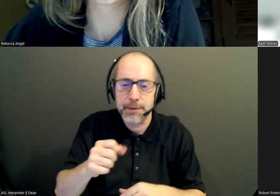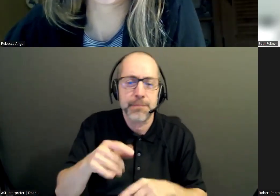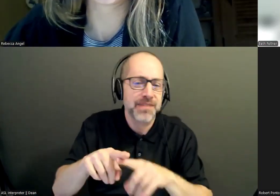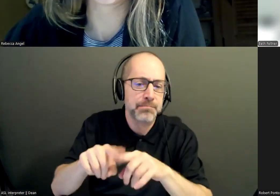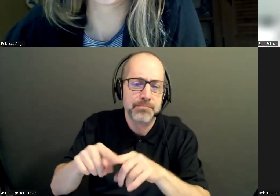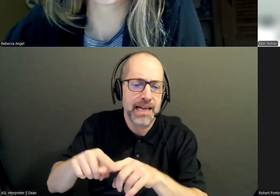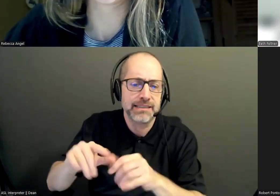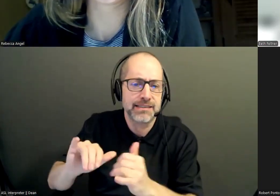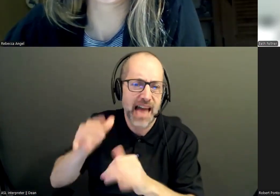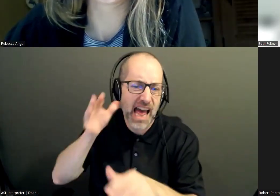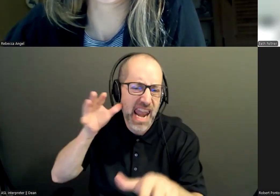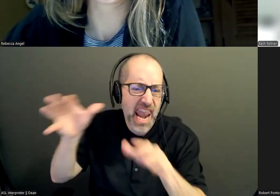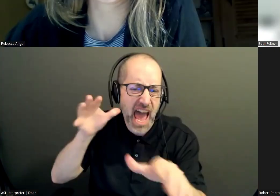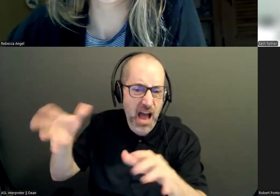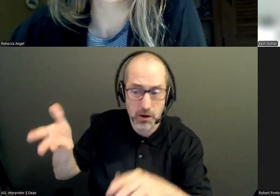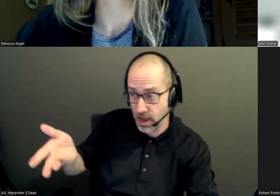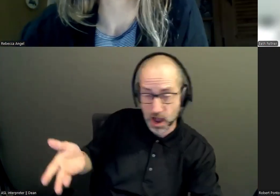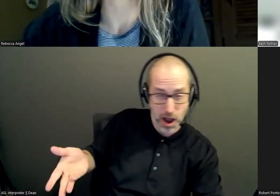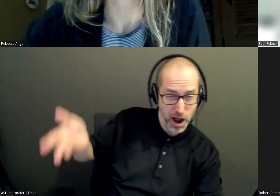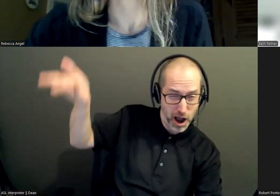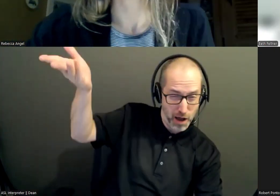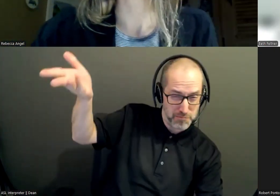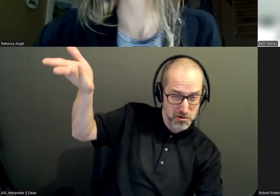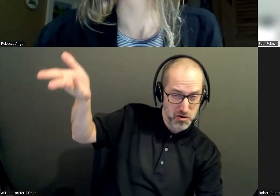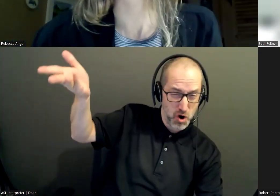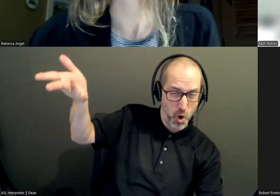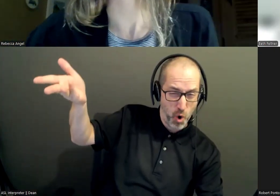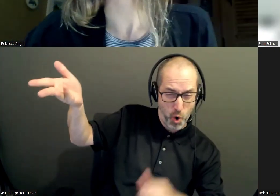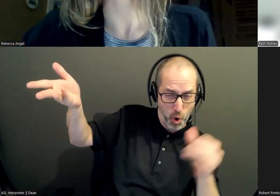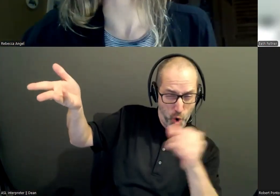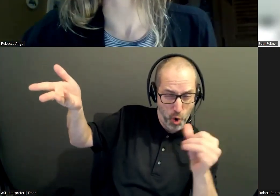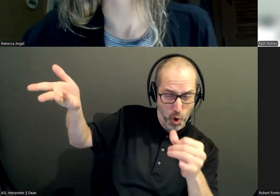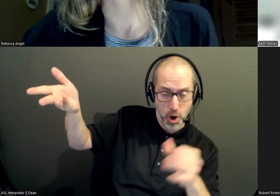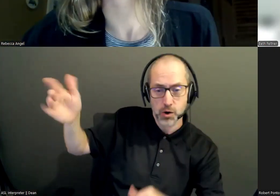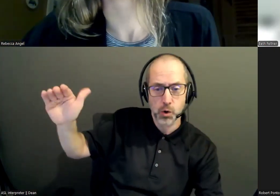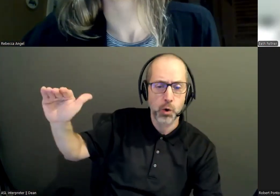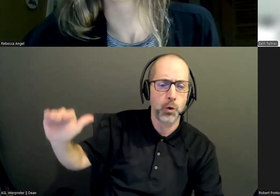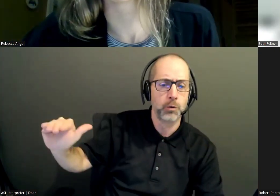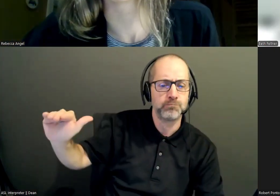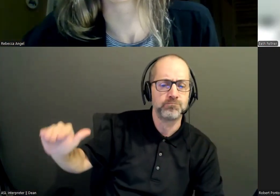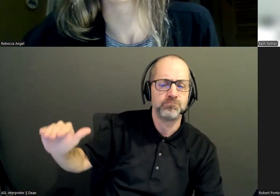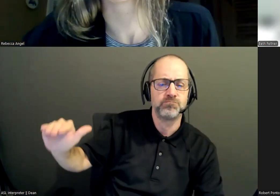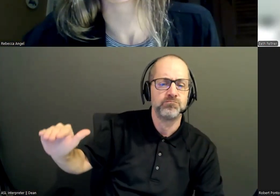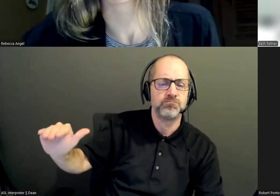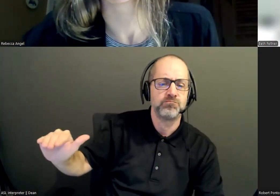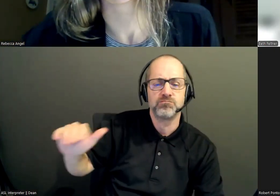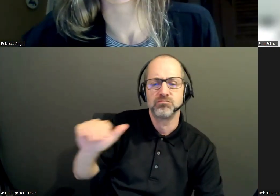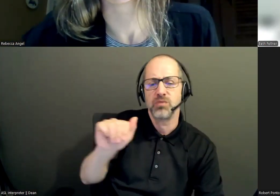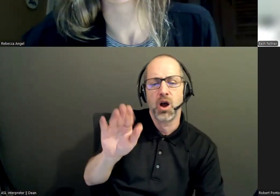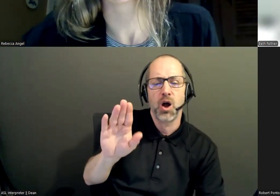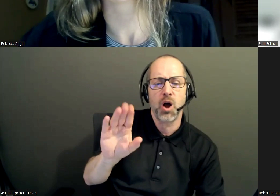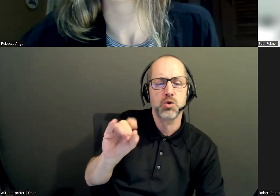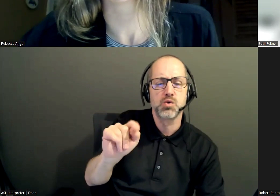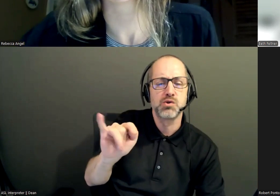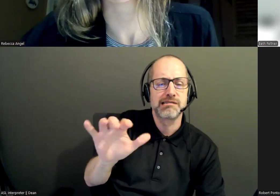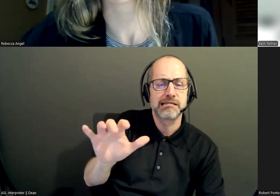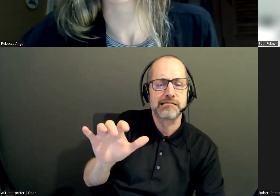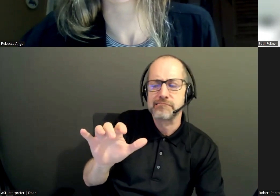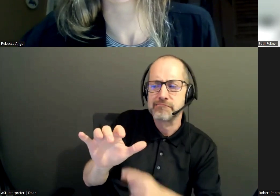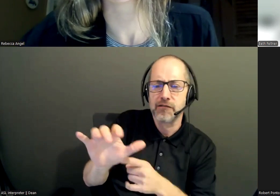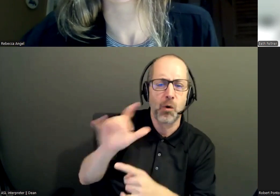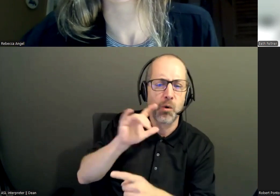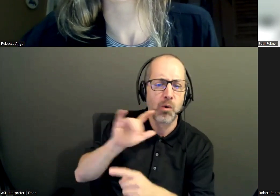volume of the concert. If you're going to, more of an acoustic set, I would encourage someone to wear your hearing aids at